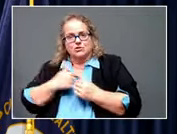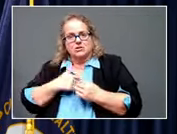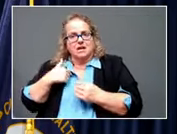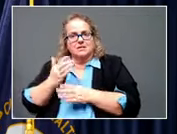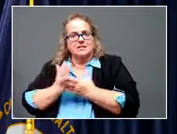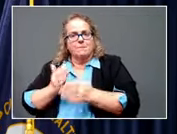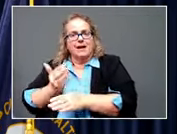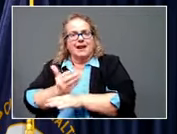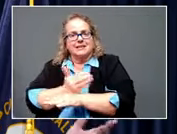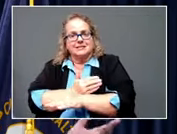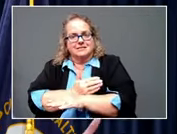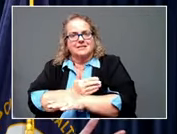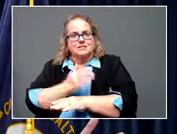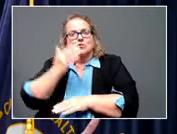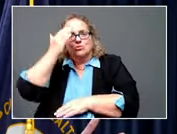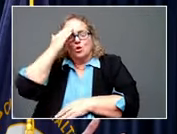regional hospitals are ready to